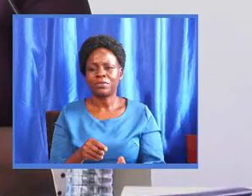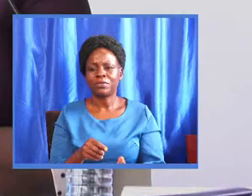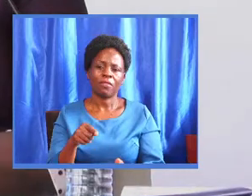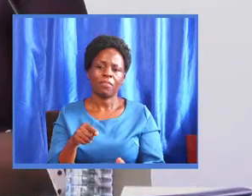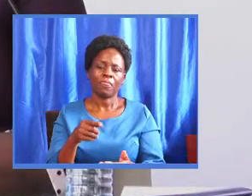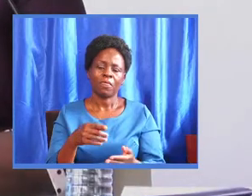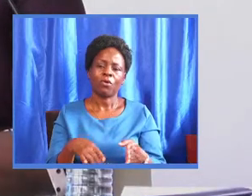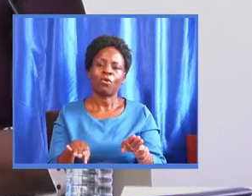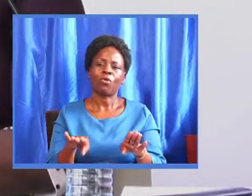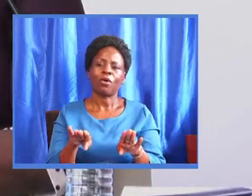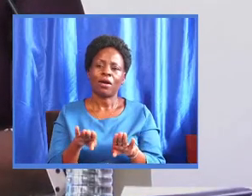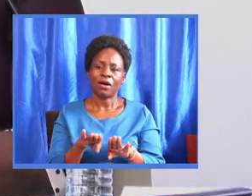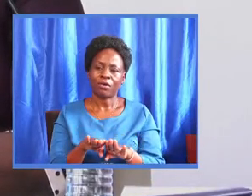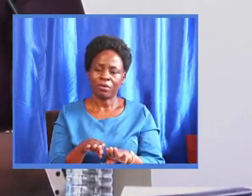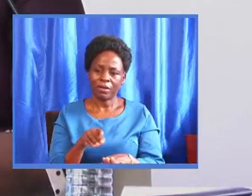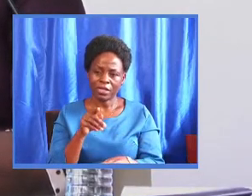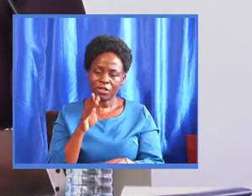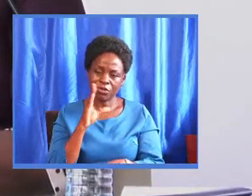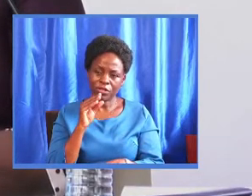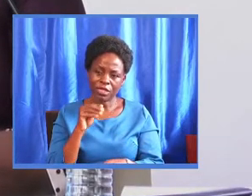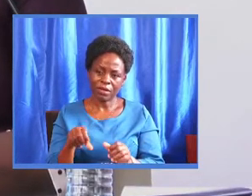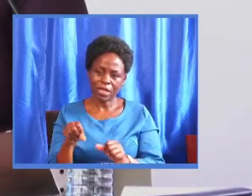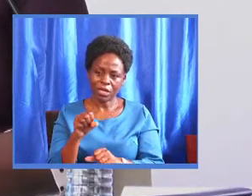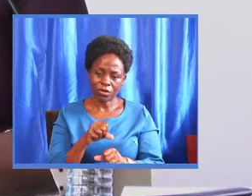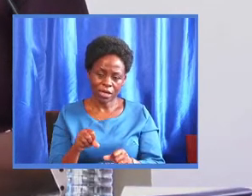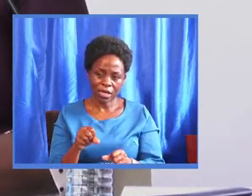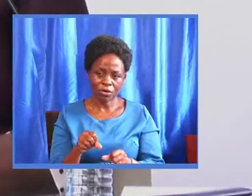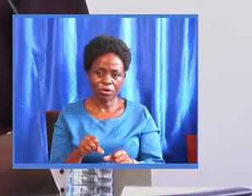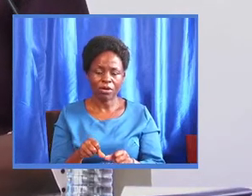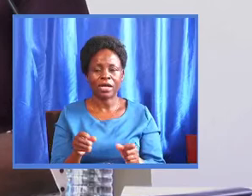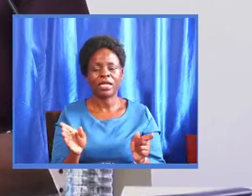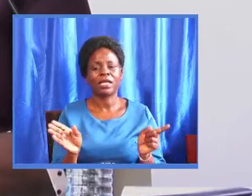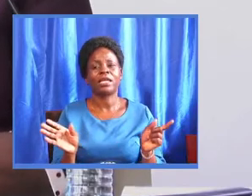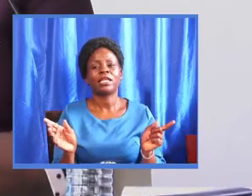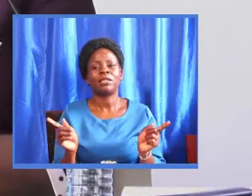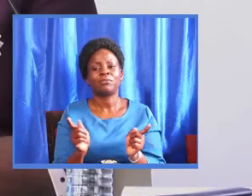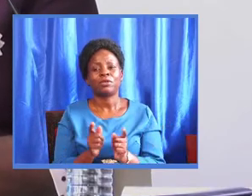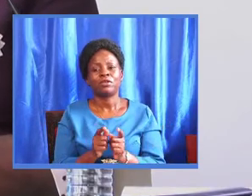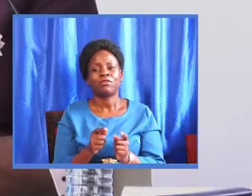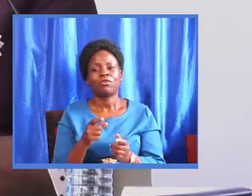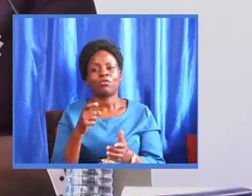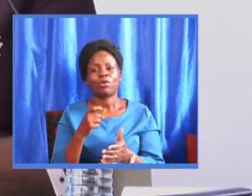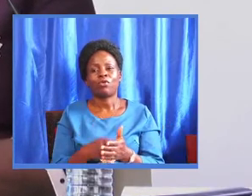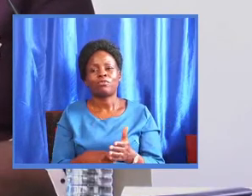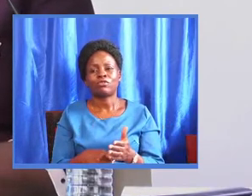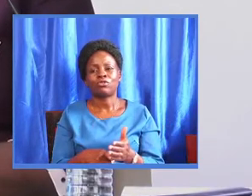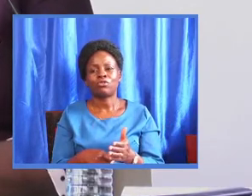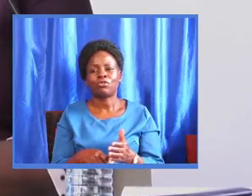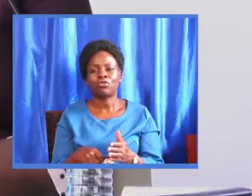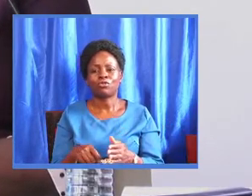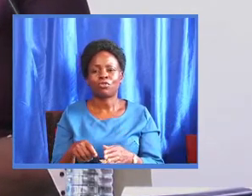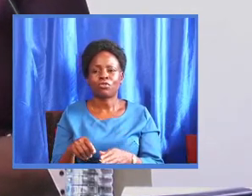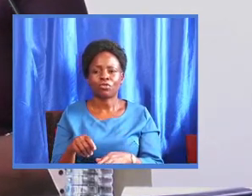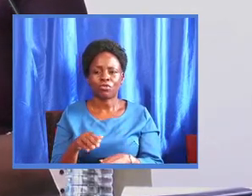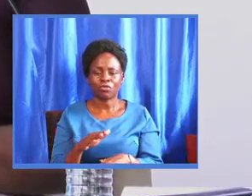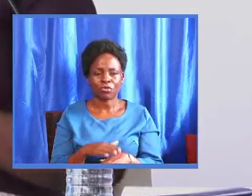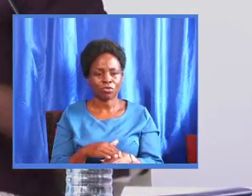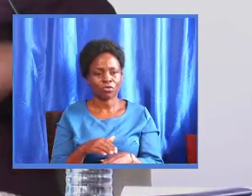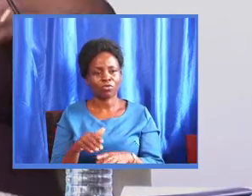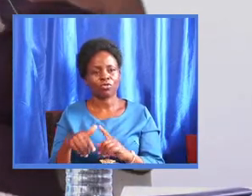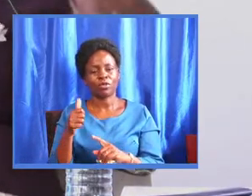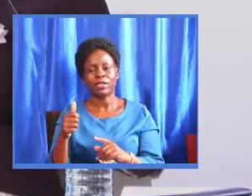ogw'endagaano eyo kyeba eyogerako. Kale mbufunze gwe gw'omusolo oguli webale